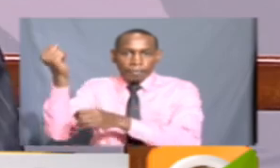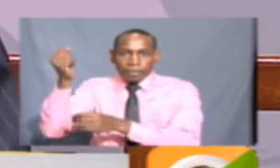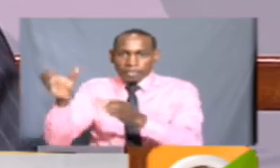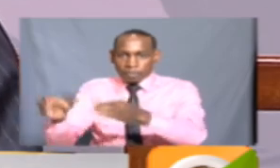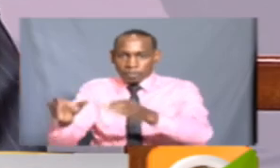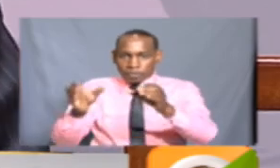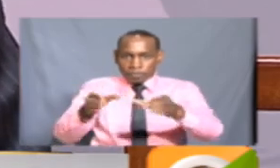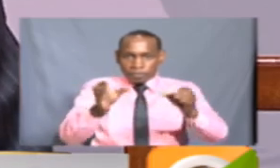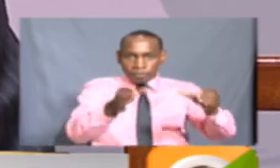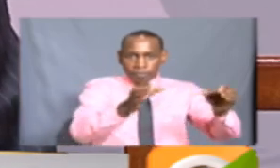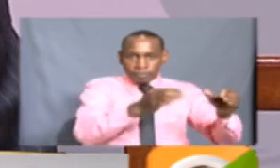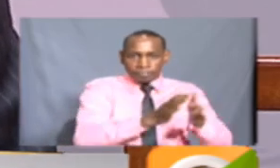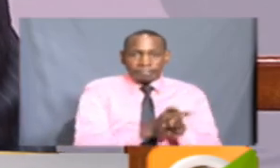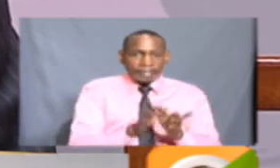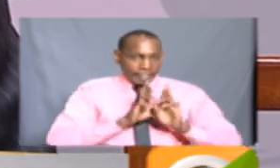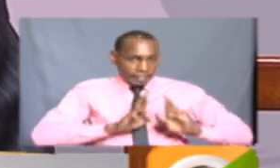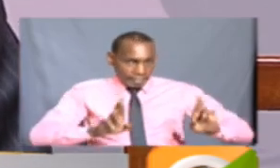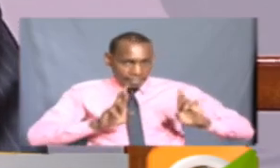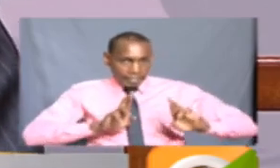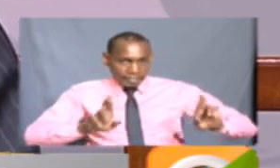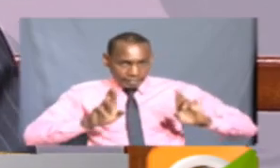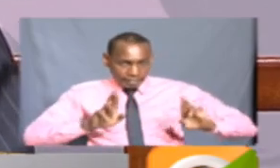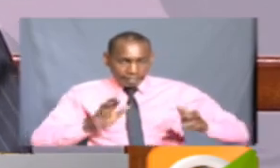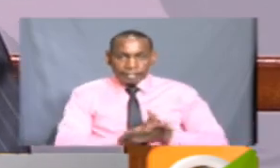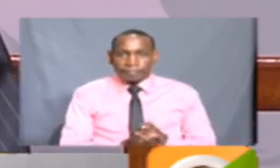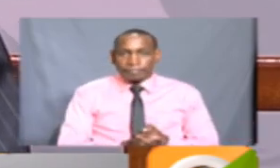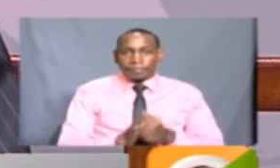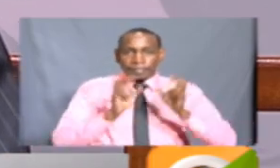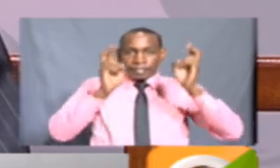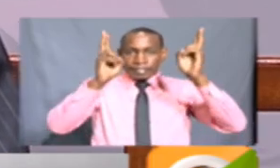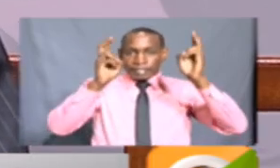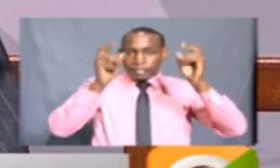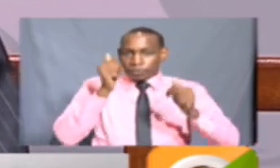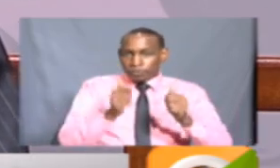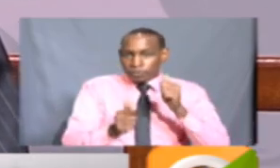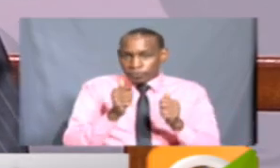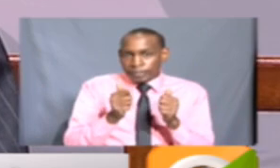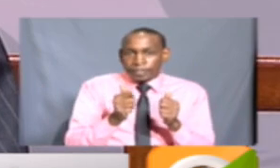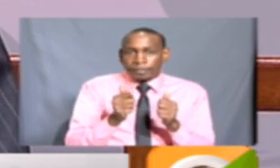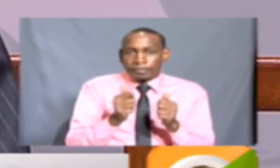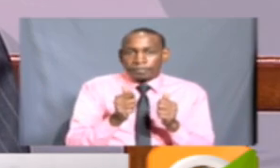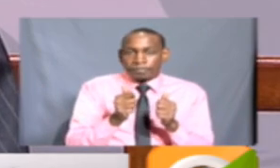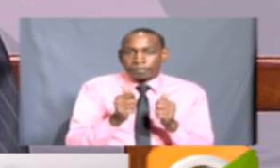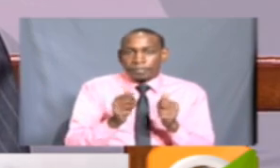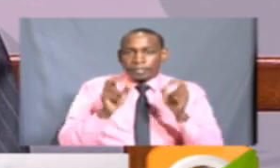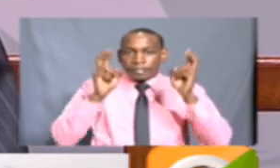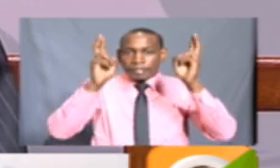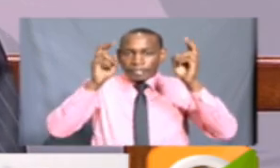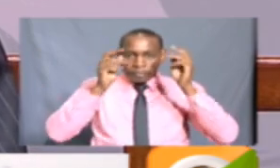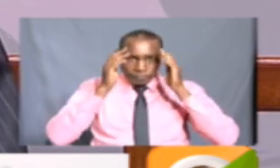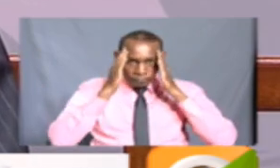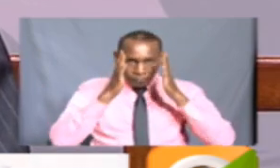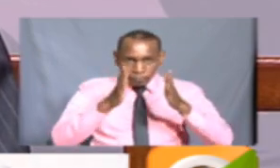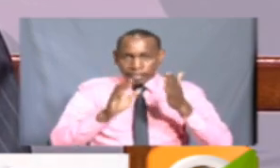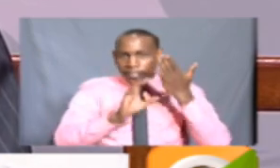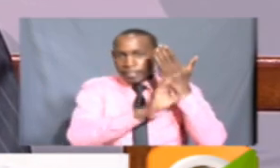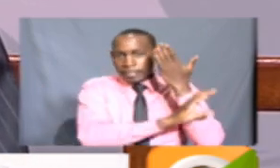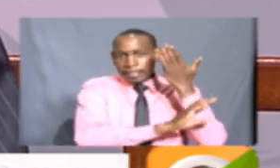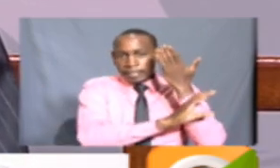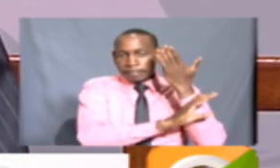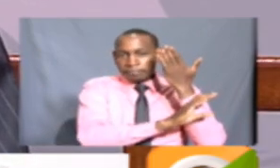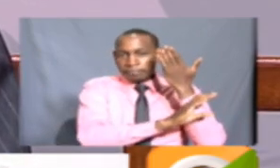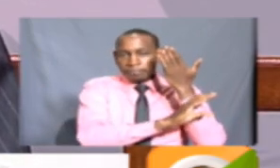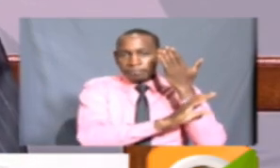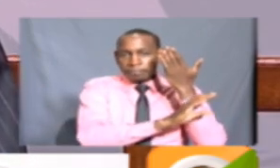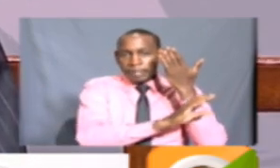are daggers drawn. Mm-hmm. The issues that ought to be the issues of focus in this country are